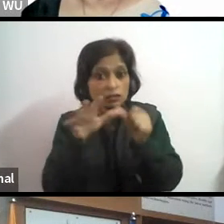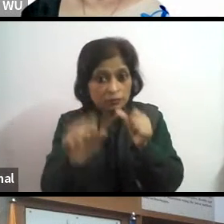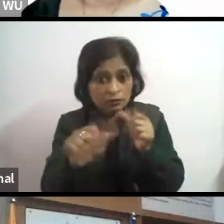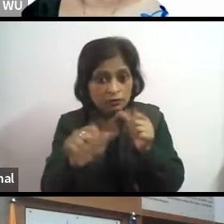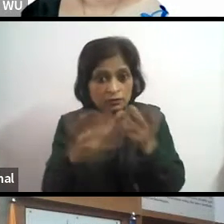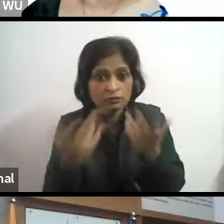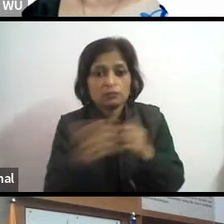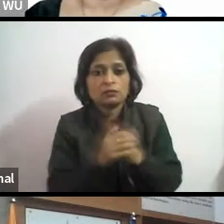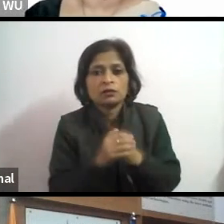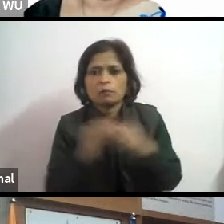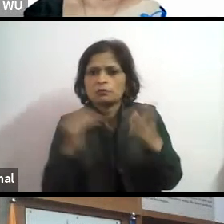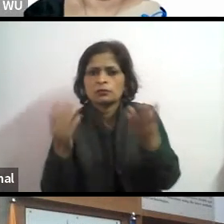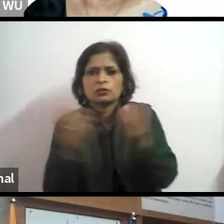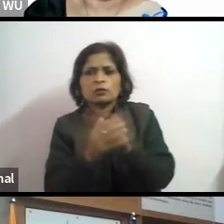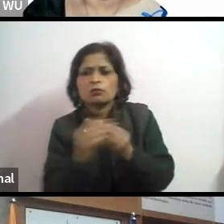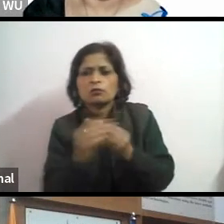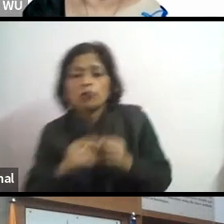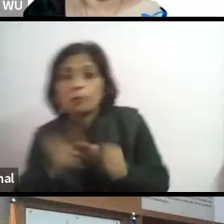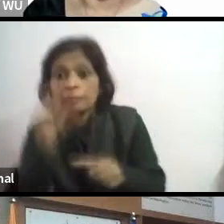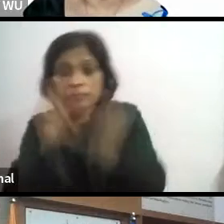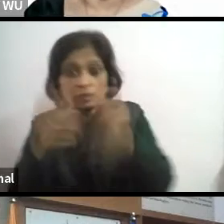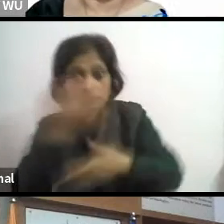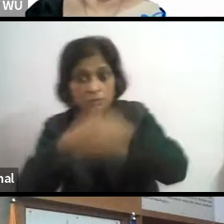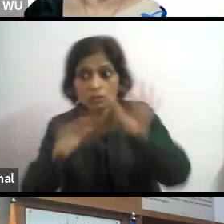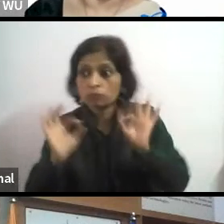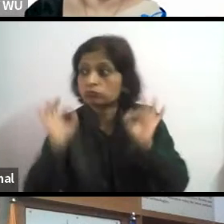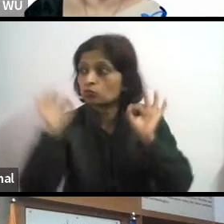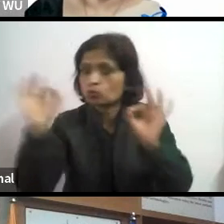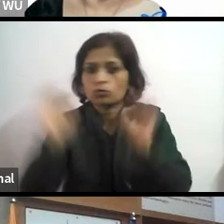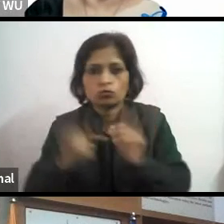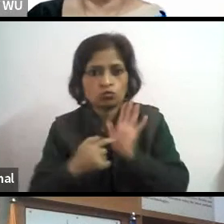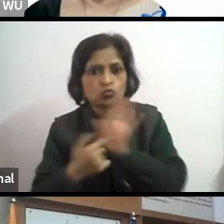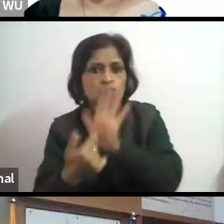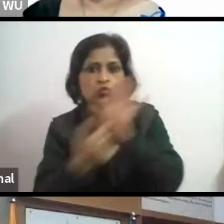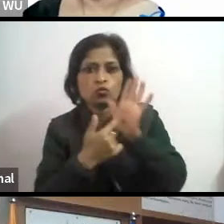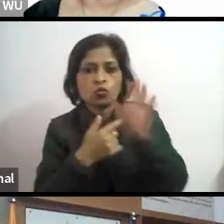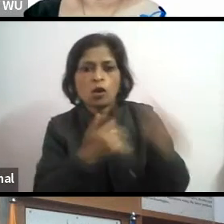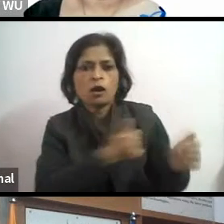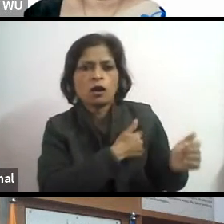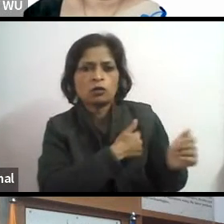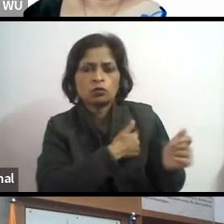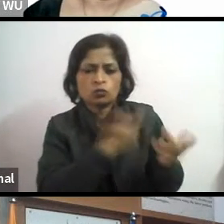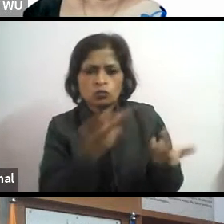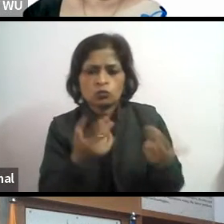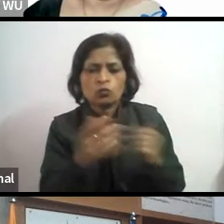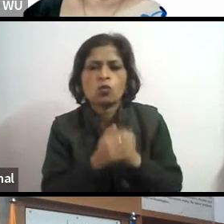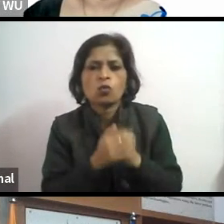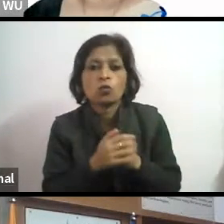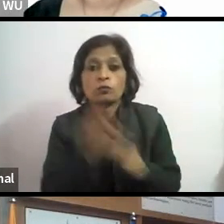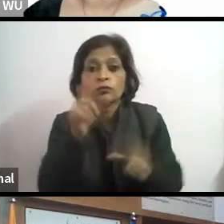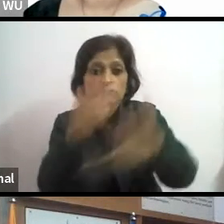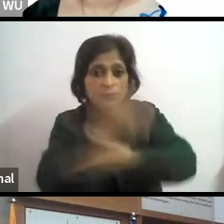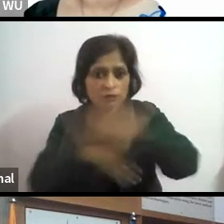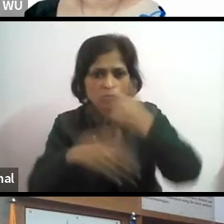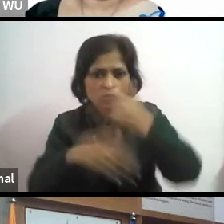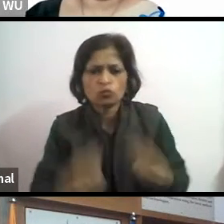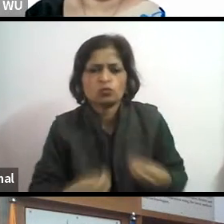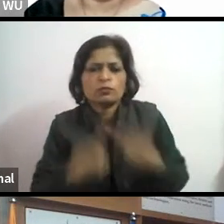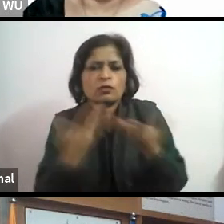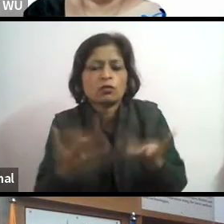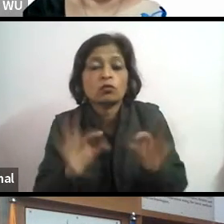We are promoting role models and trying to work on attitude and response of persons with disabilities and their family